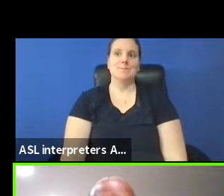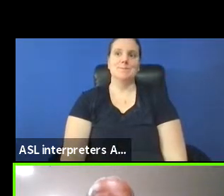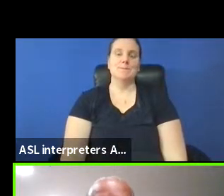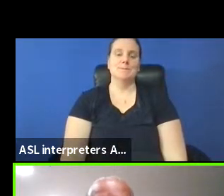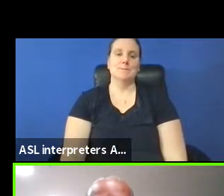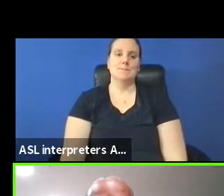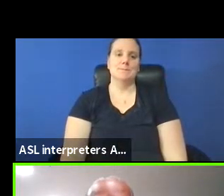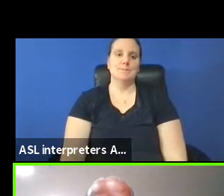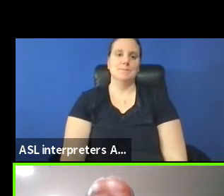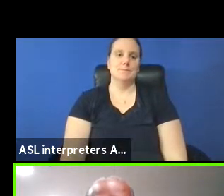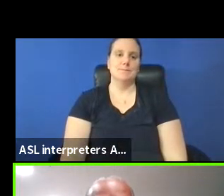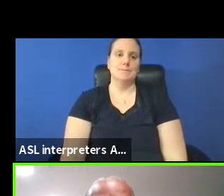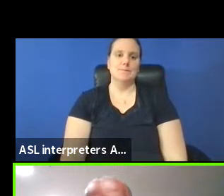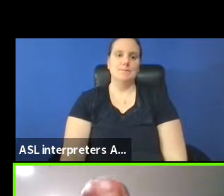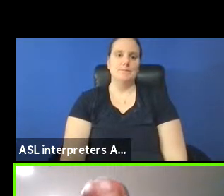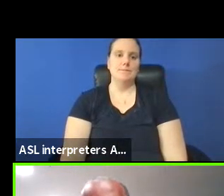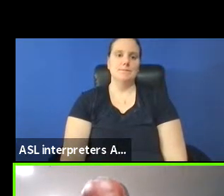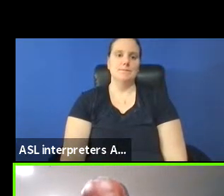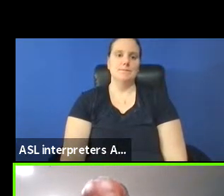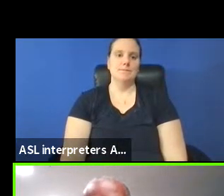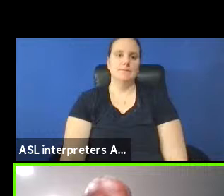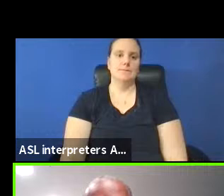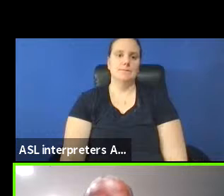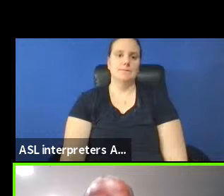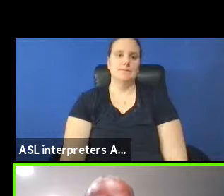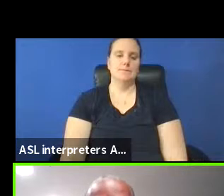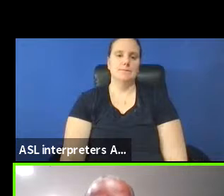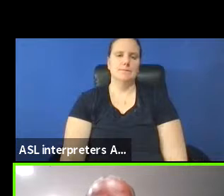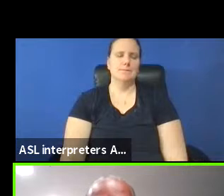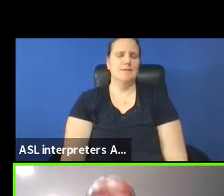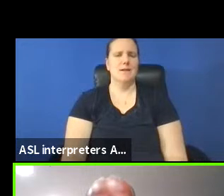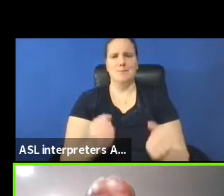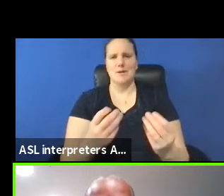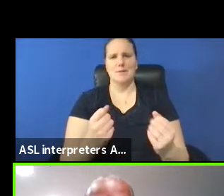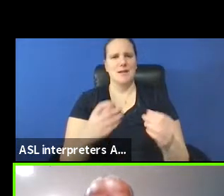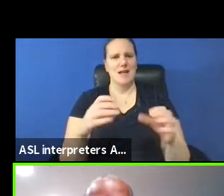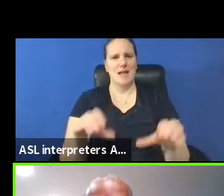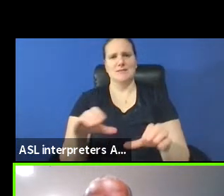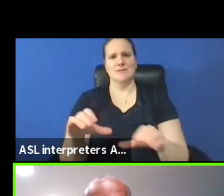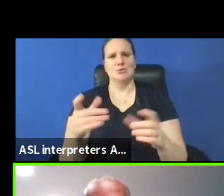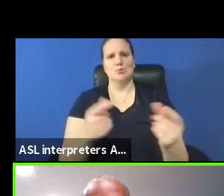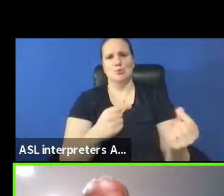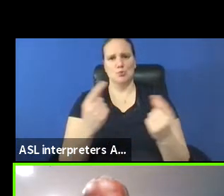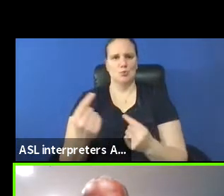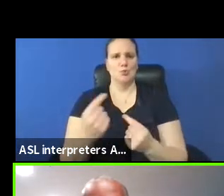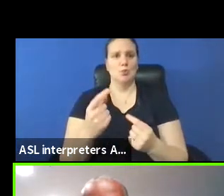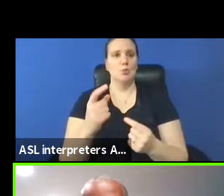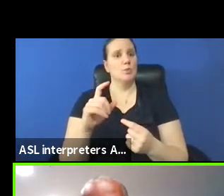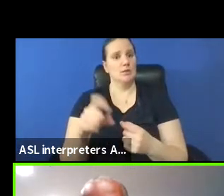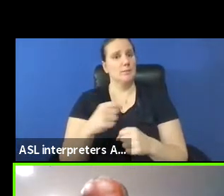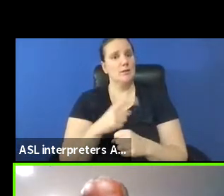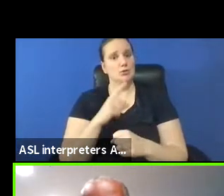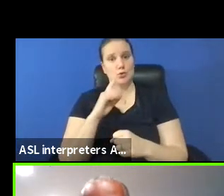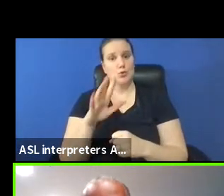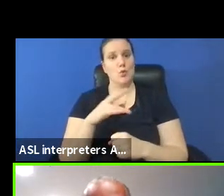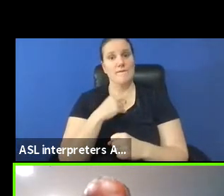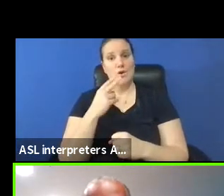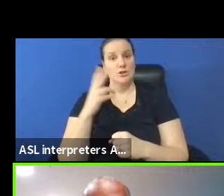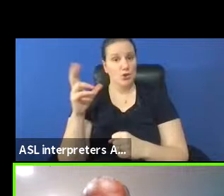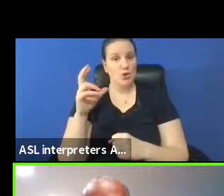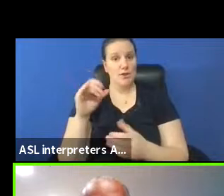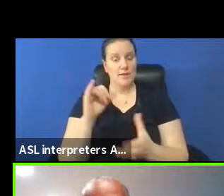Well, once again, a lot of activities going on, and we need to make sure your voices are